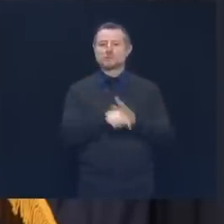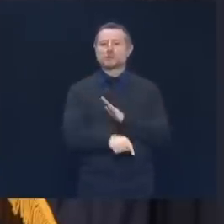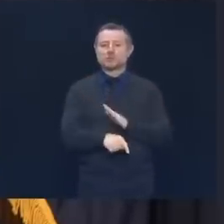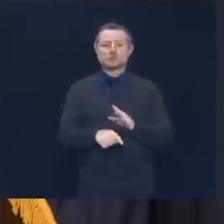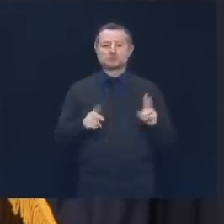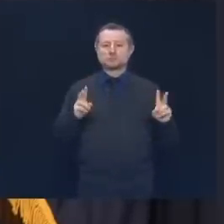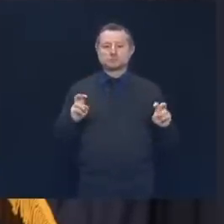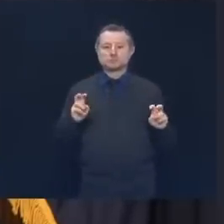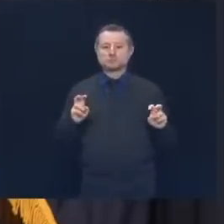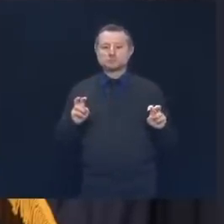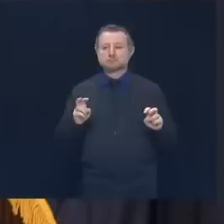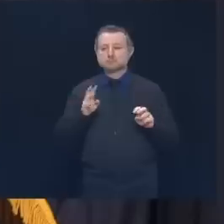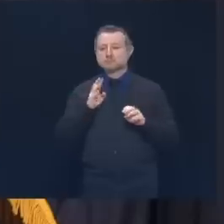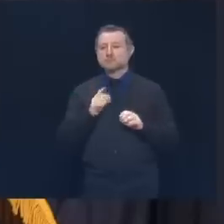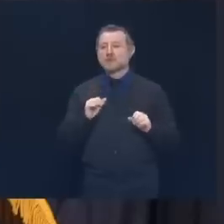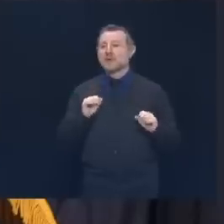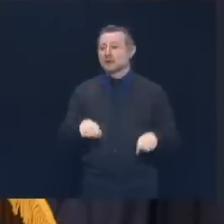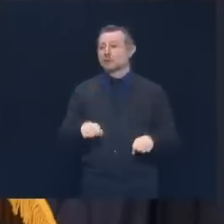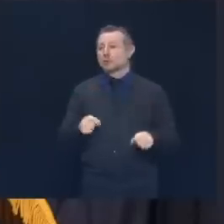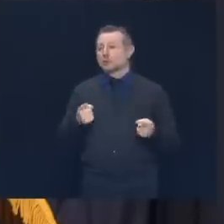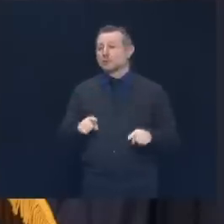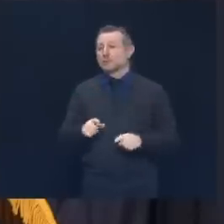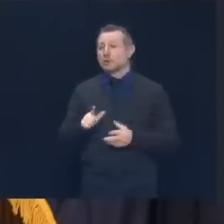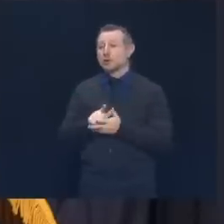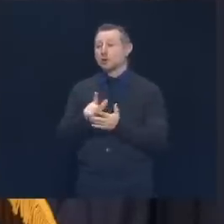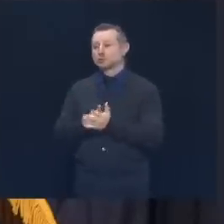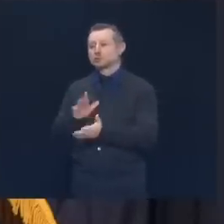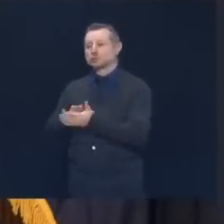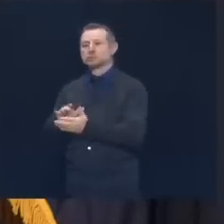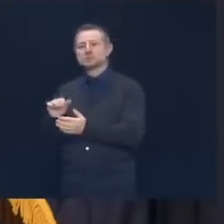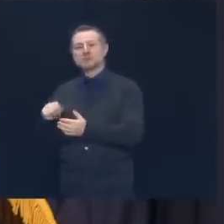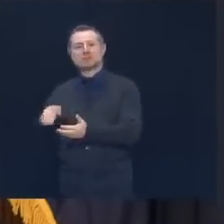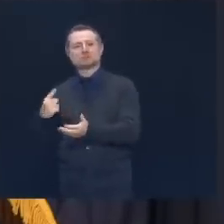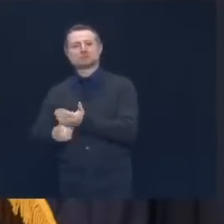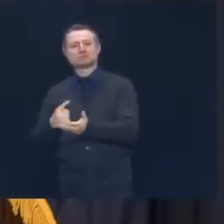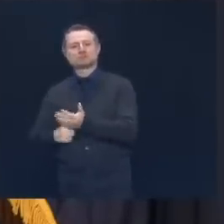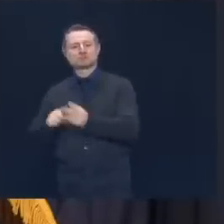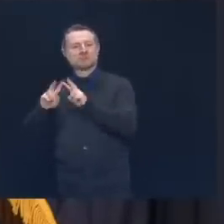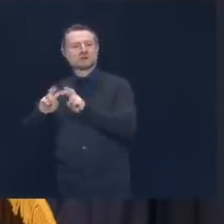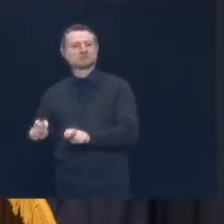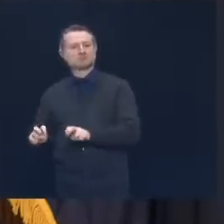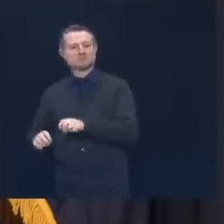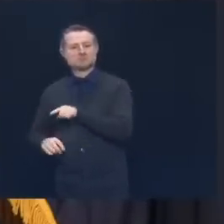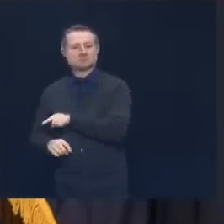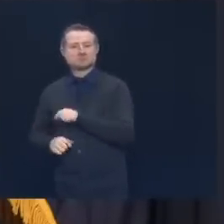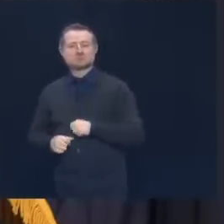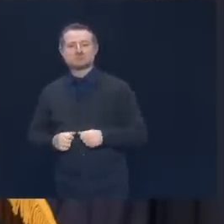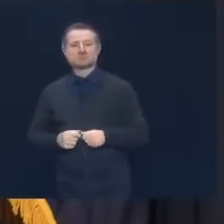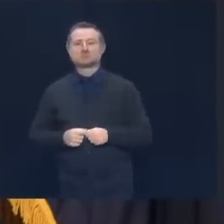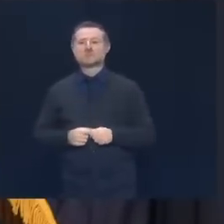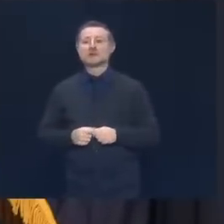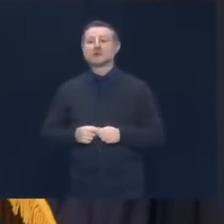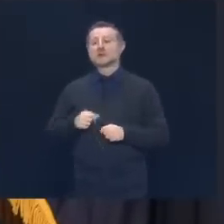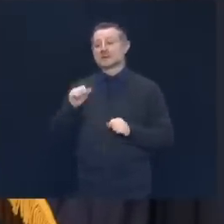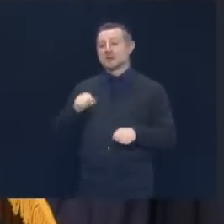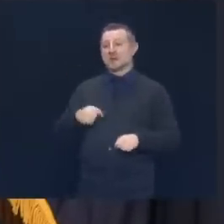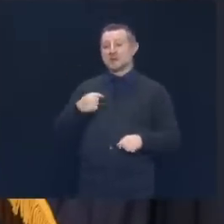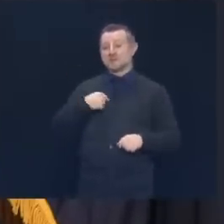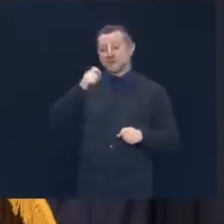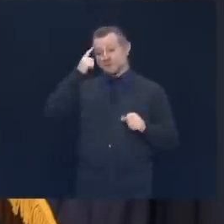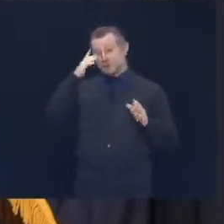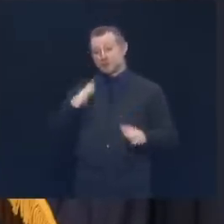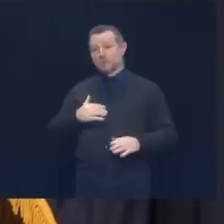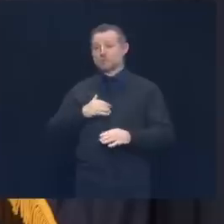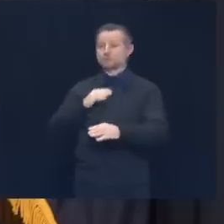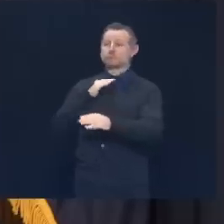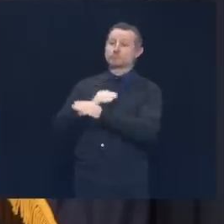could see a law school class debating it anyway. Could a governor stop a